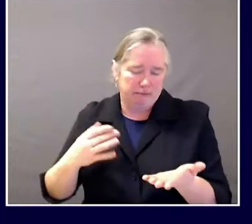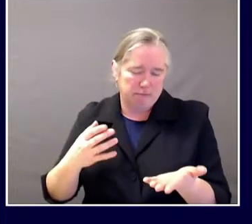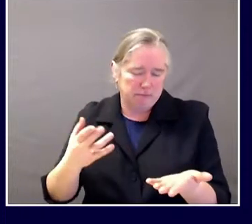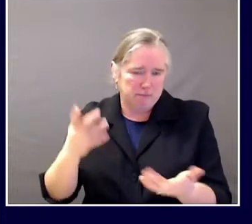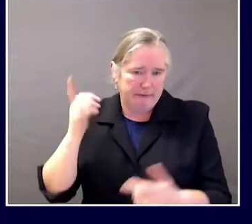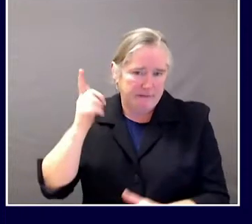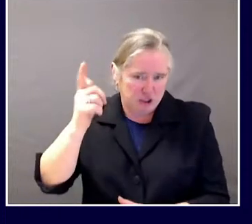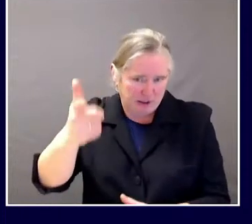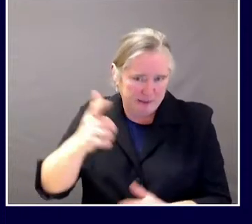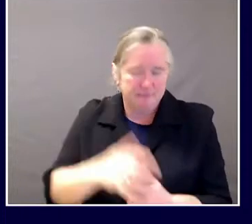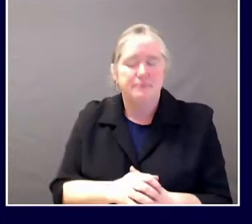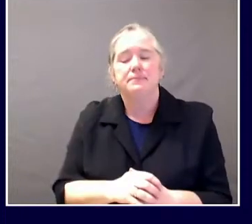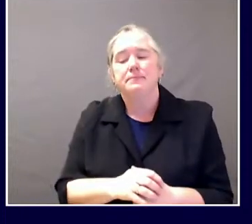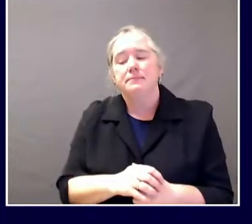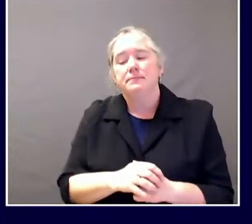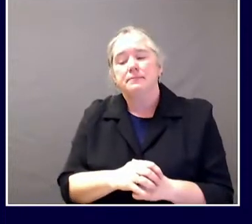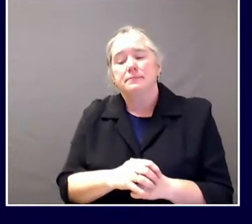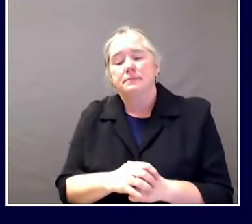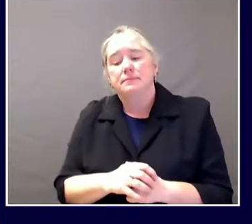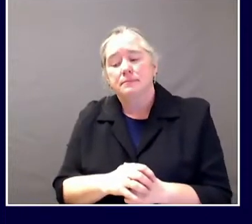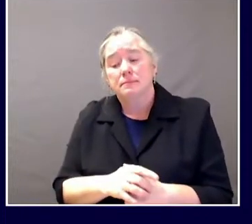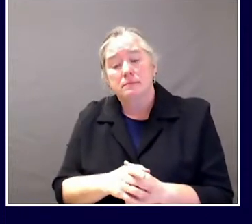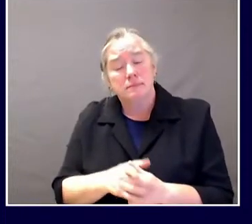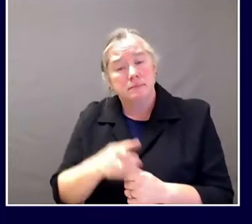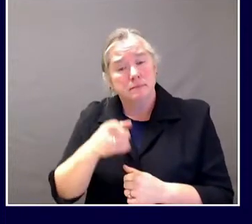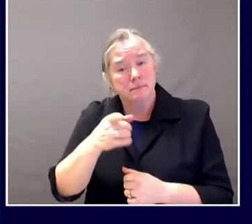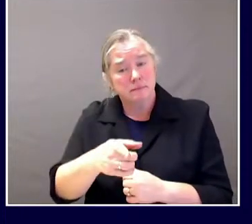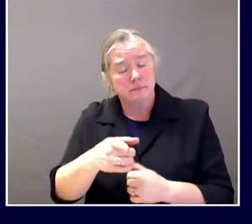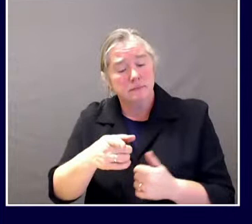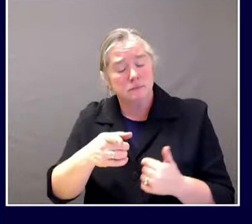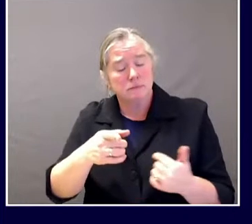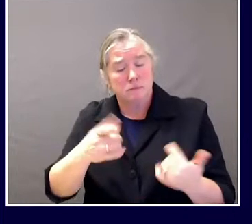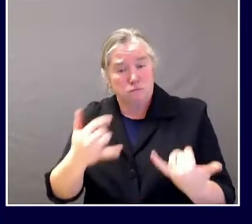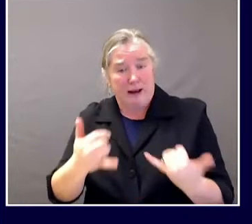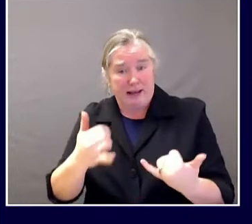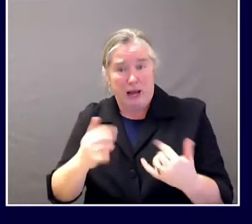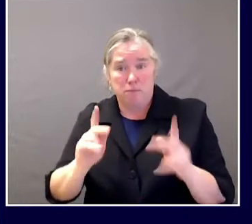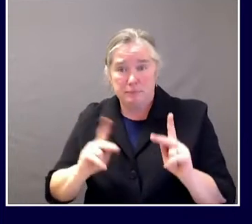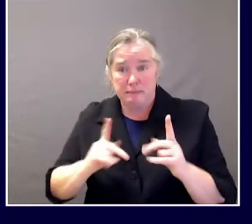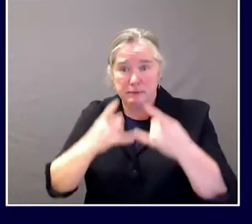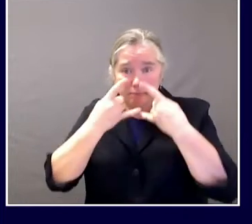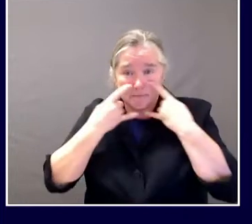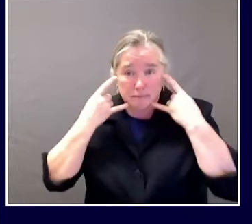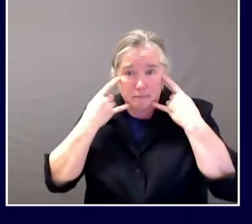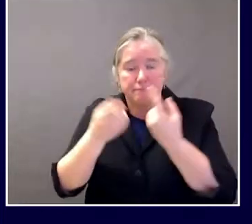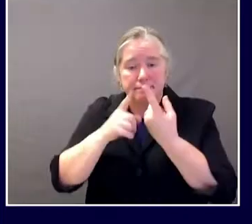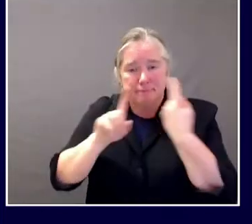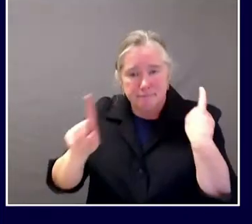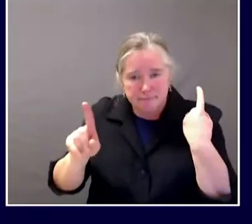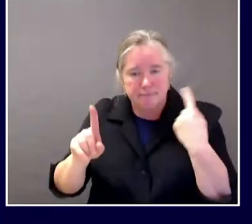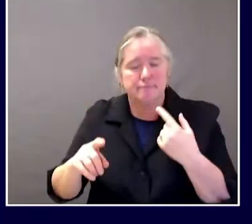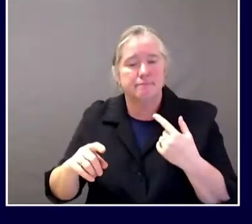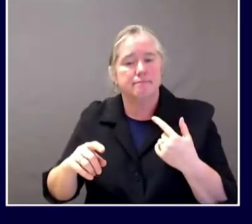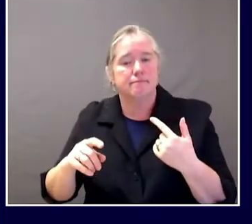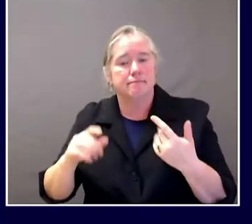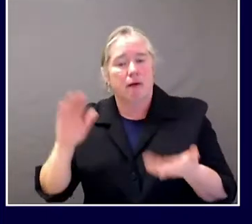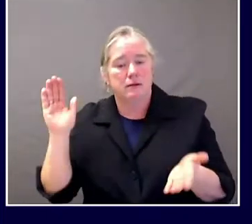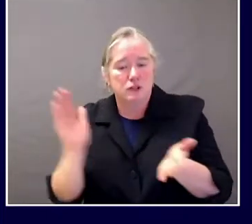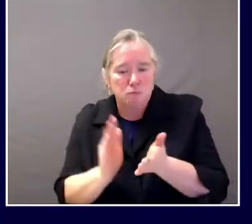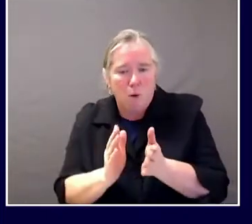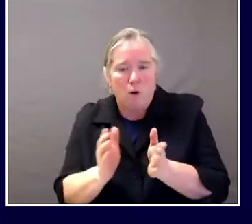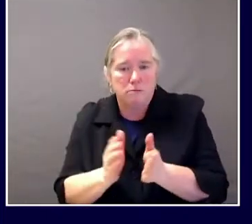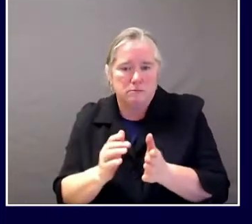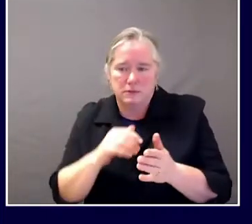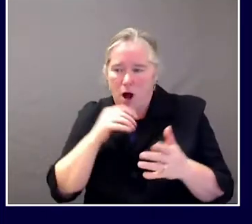place now, do you think that additional measures may need to be taken once that strain arrives? And specifically, wondering if the state